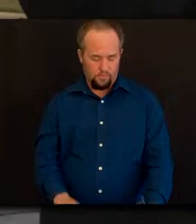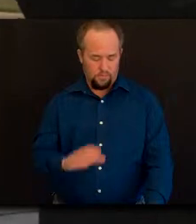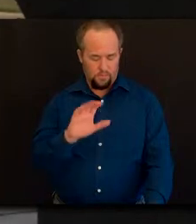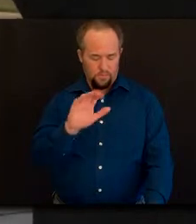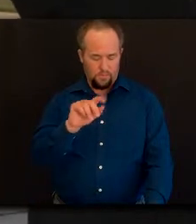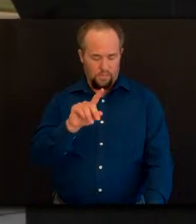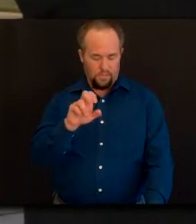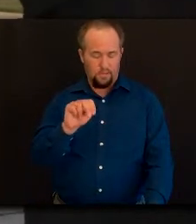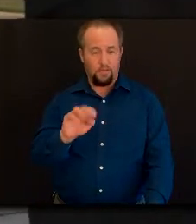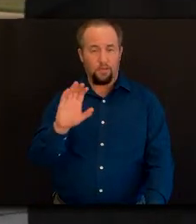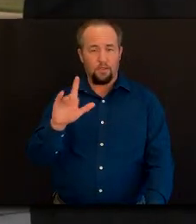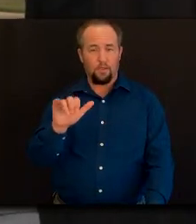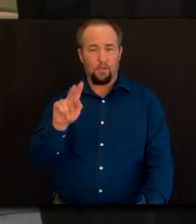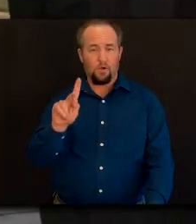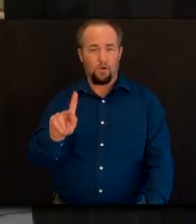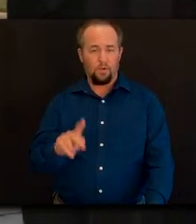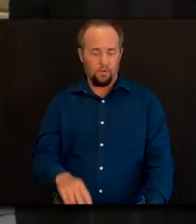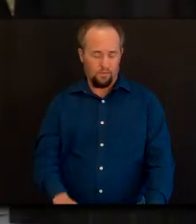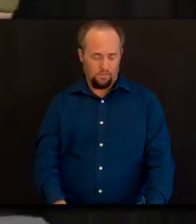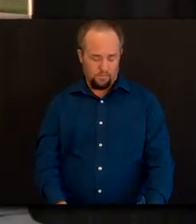Caden James Clark.